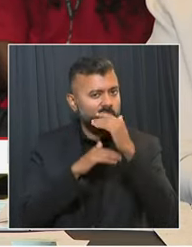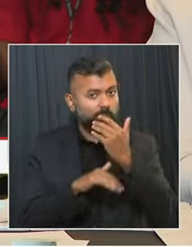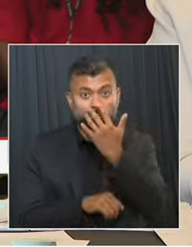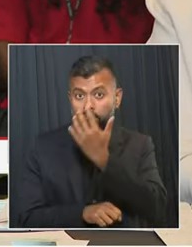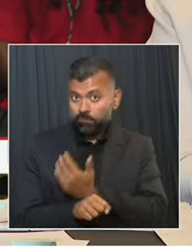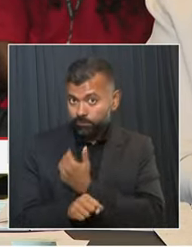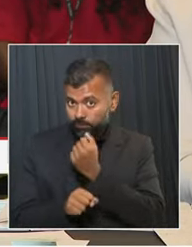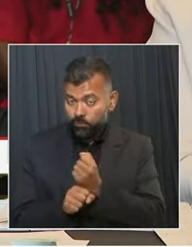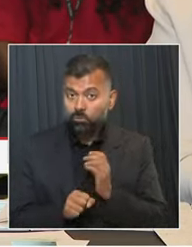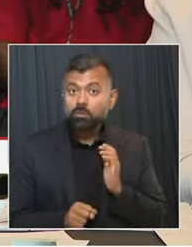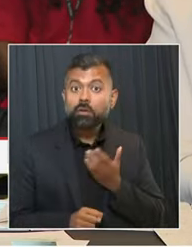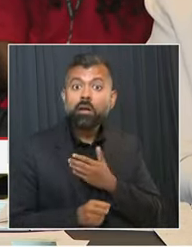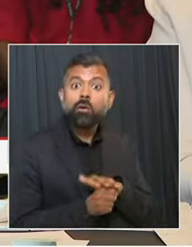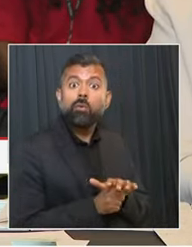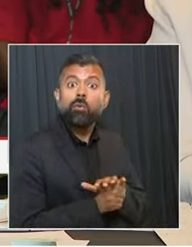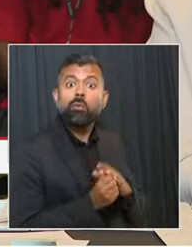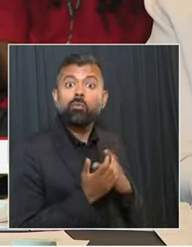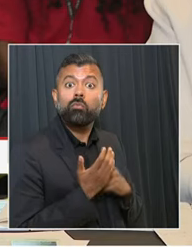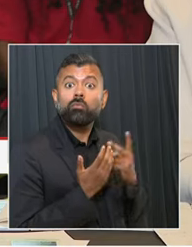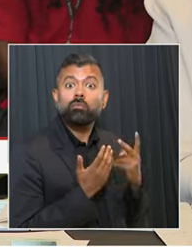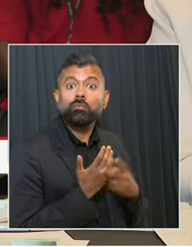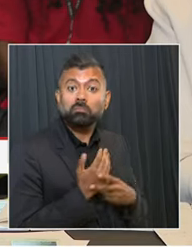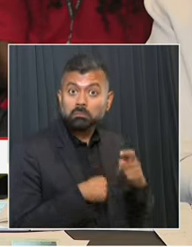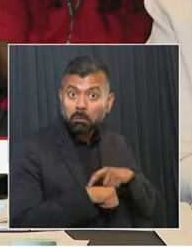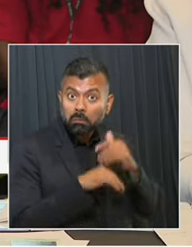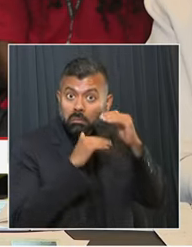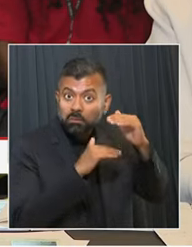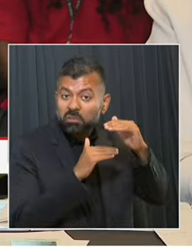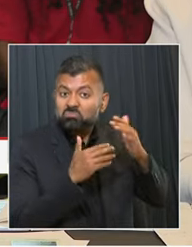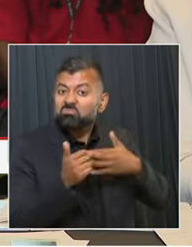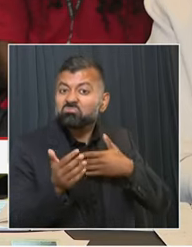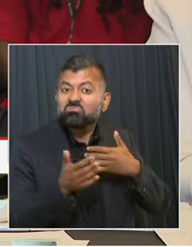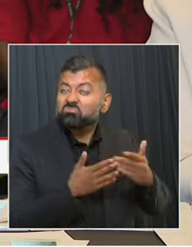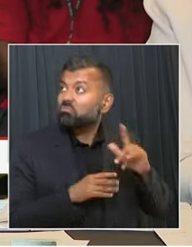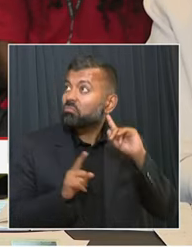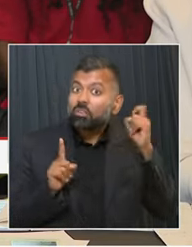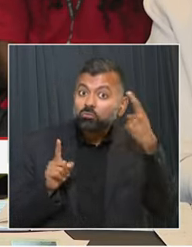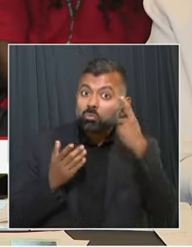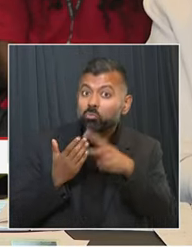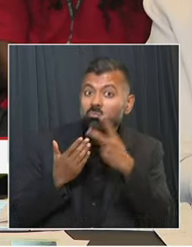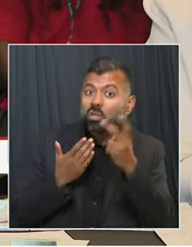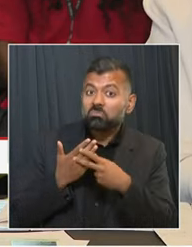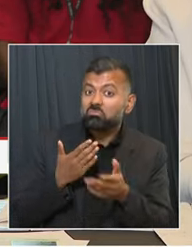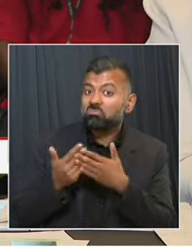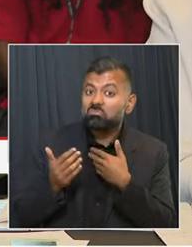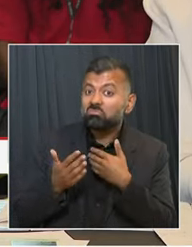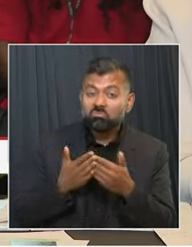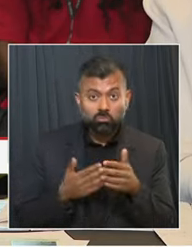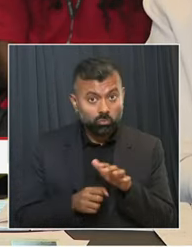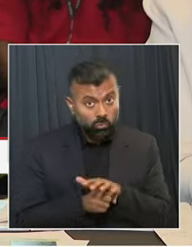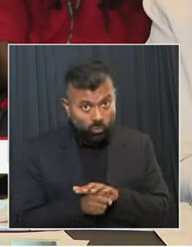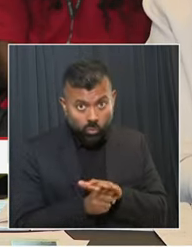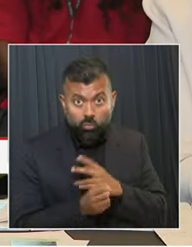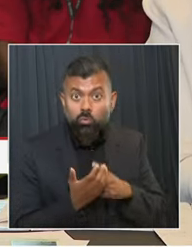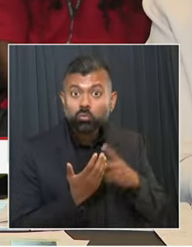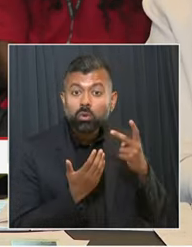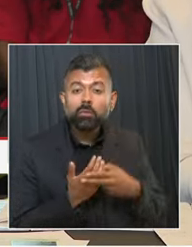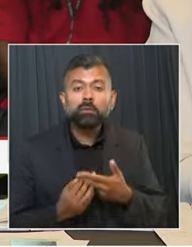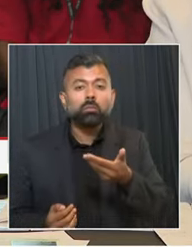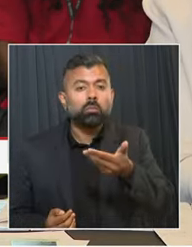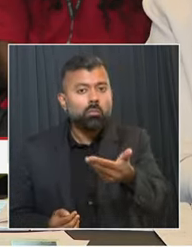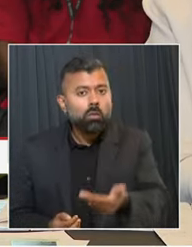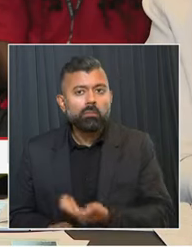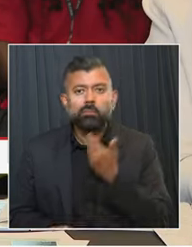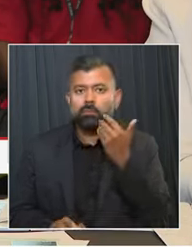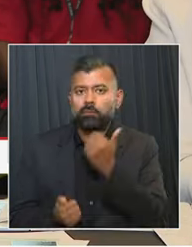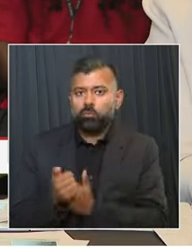federal program. Our local program gets bigger and bigger and costs more and more, and so it's just out of pace. So we